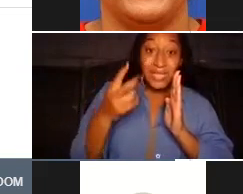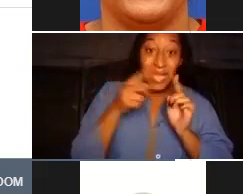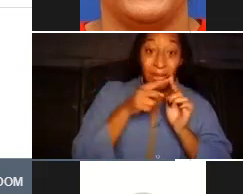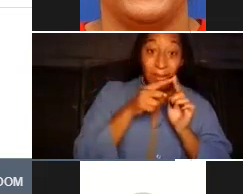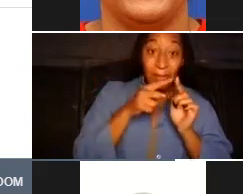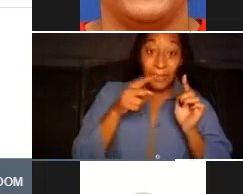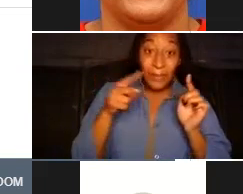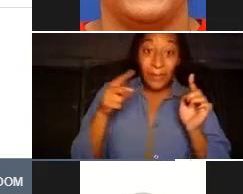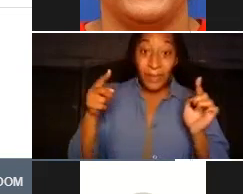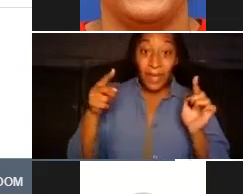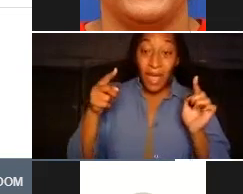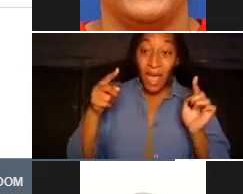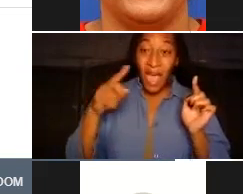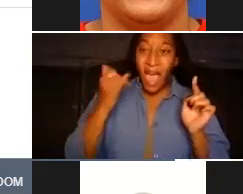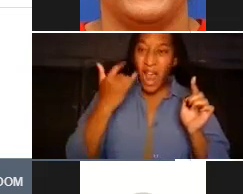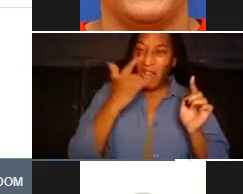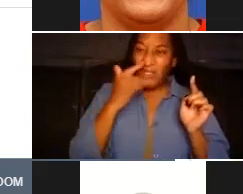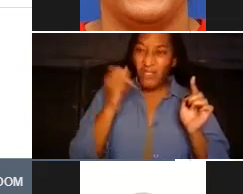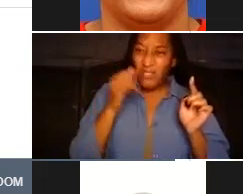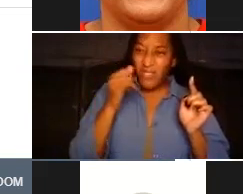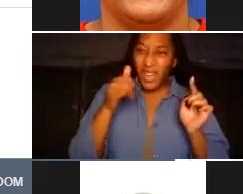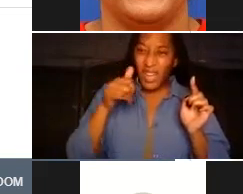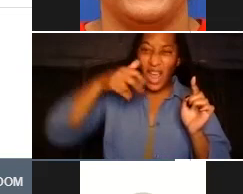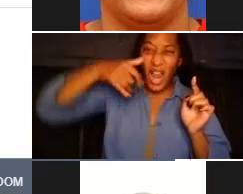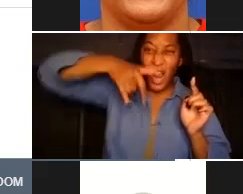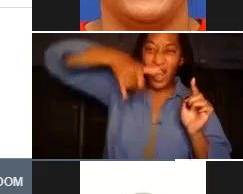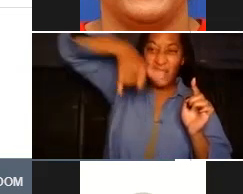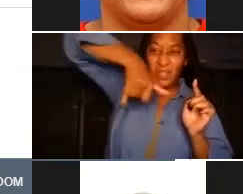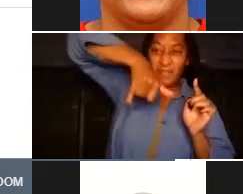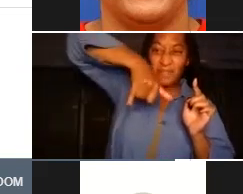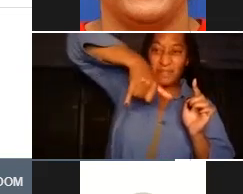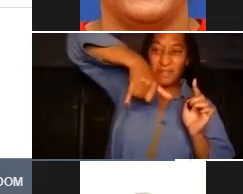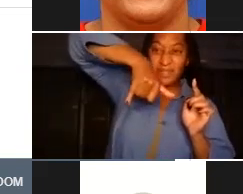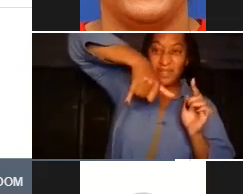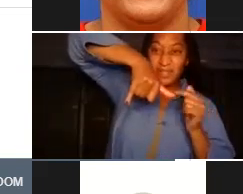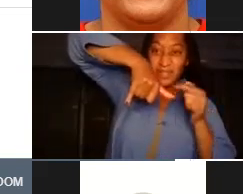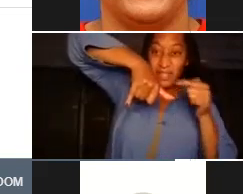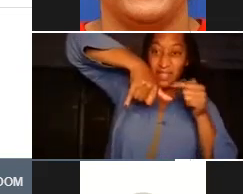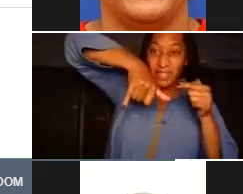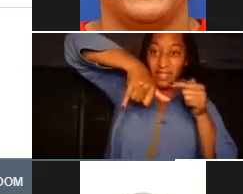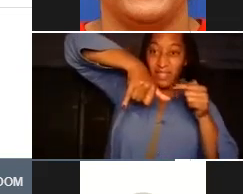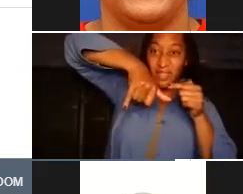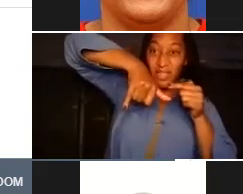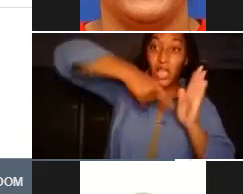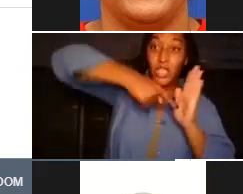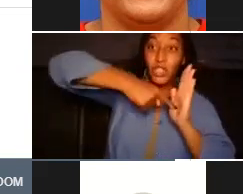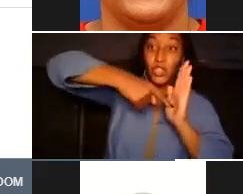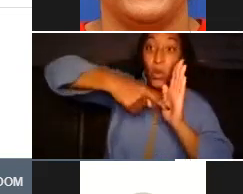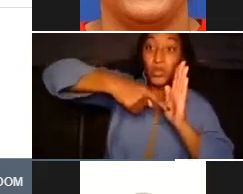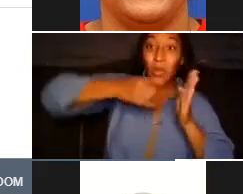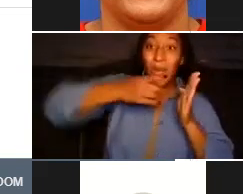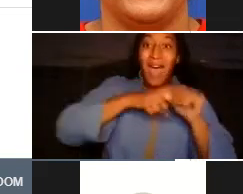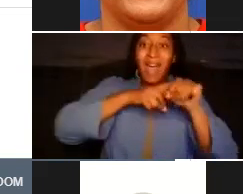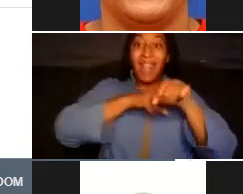funny looking Y. It's a Greek letter, lambda. And it is used to represent wavelength, the length of